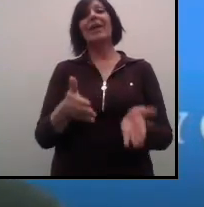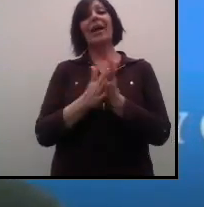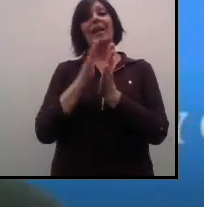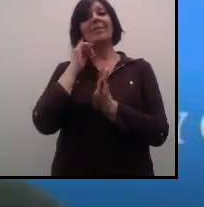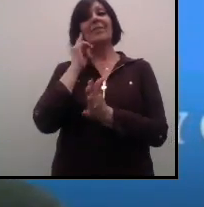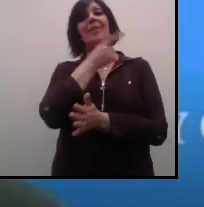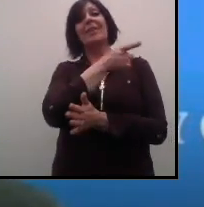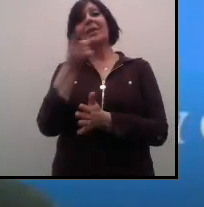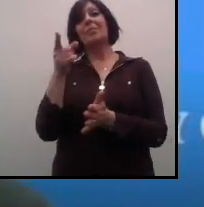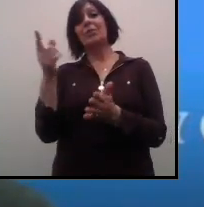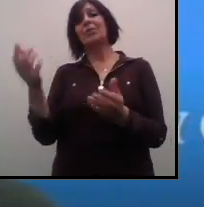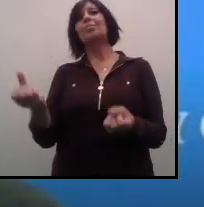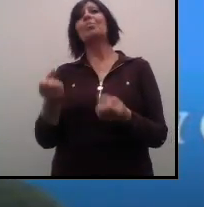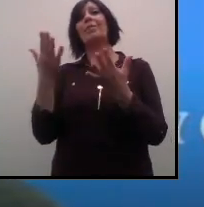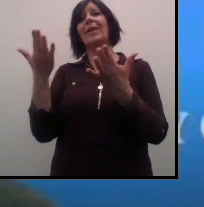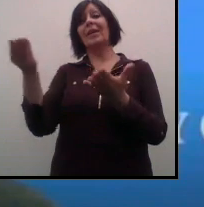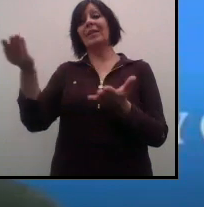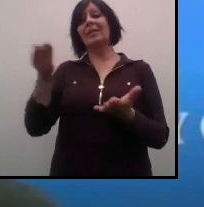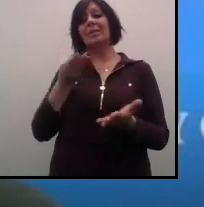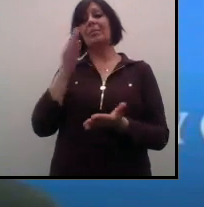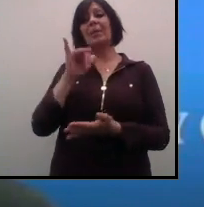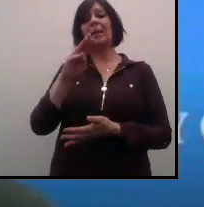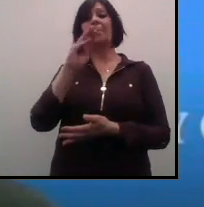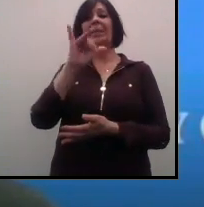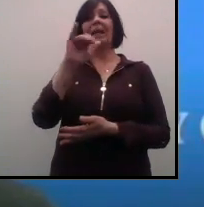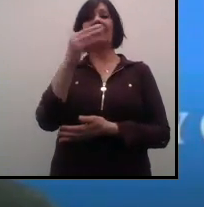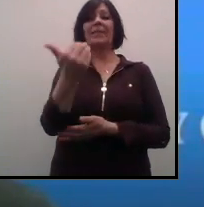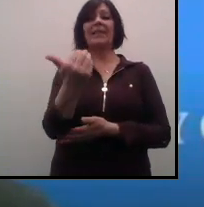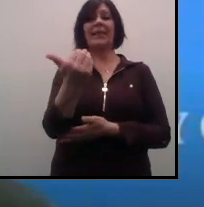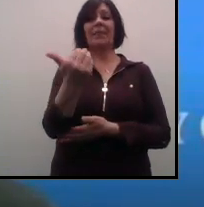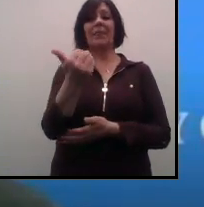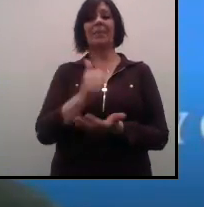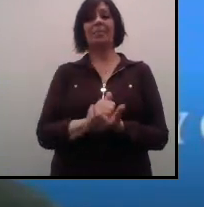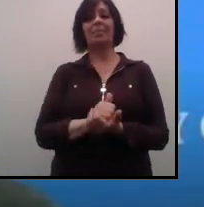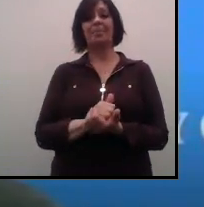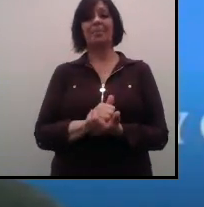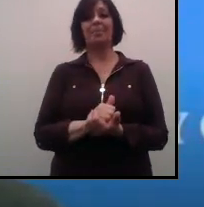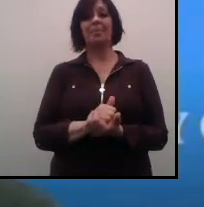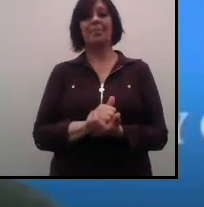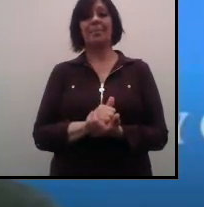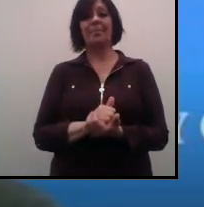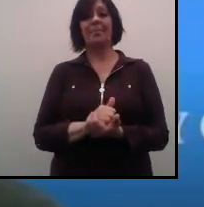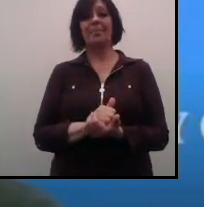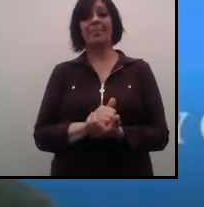provide us that by May 15th, I believe is the date, 2 weeks basically from today.